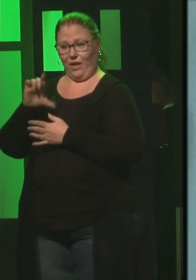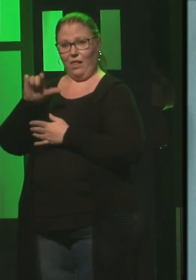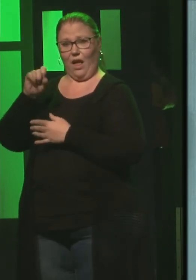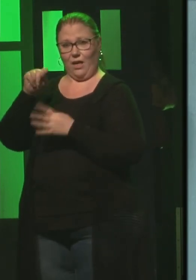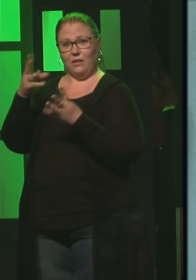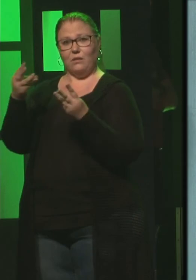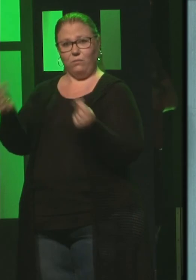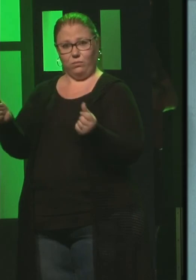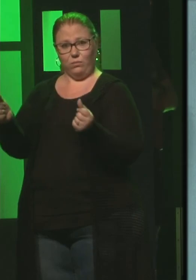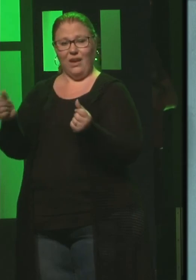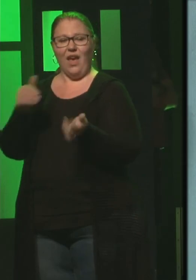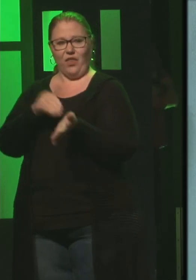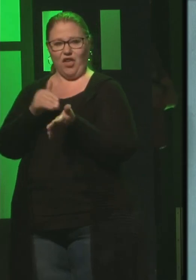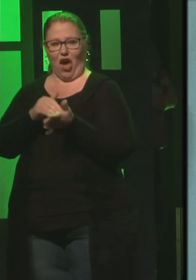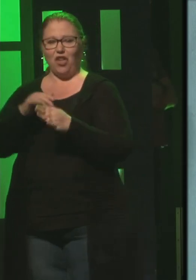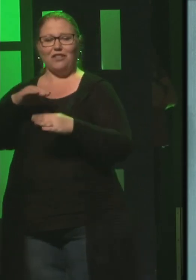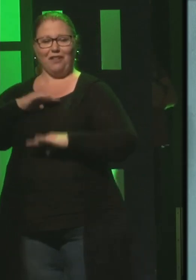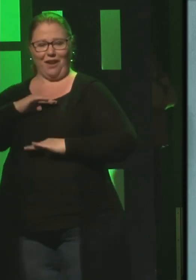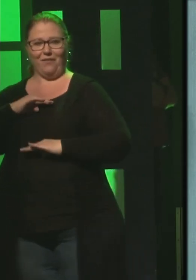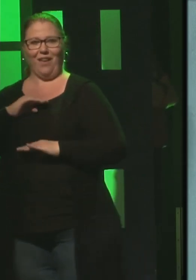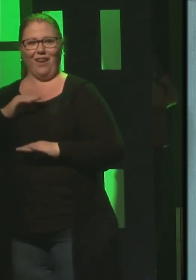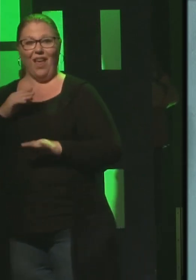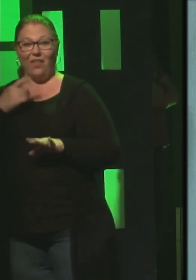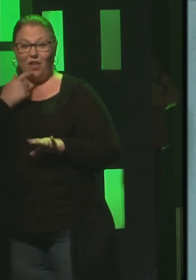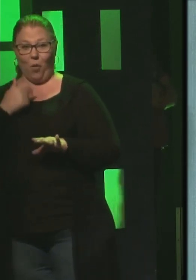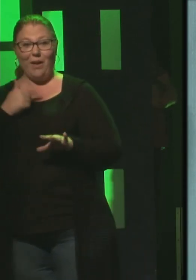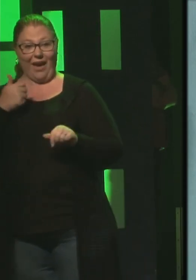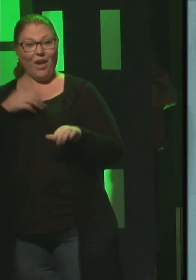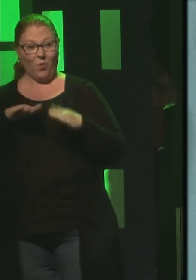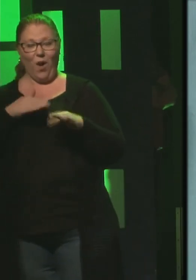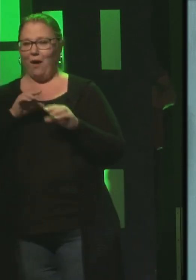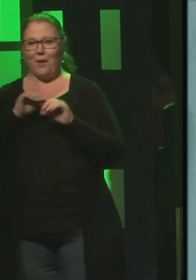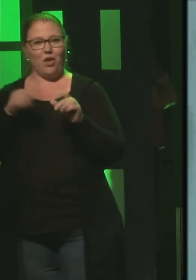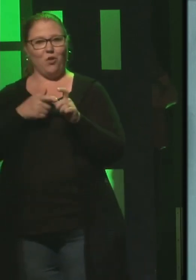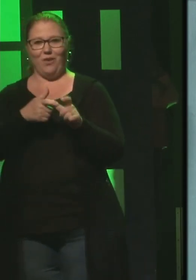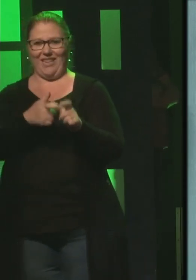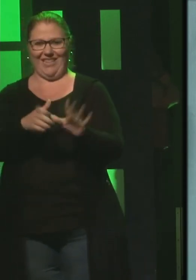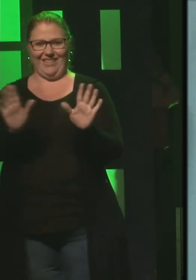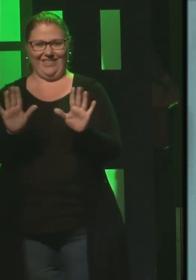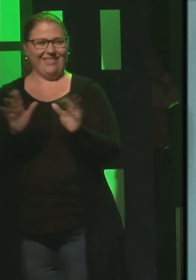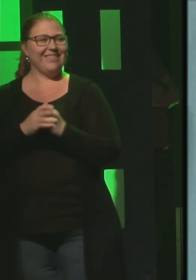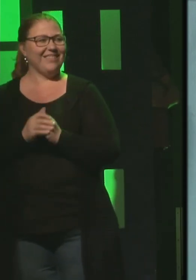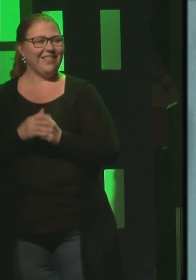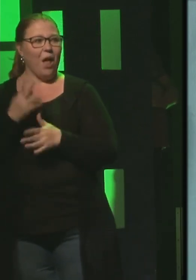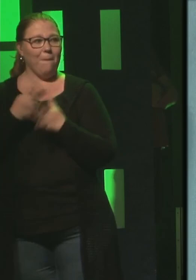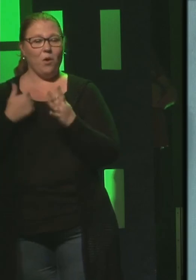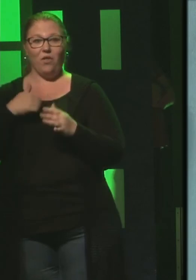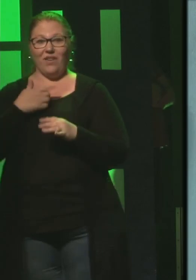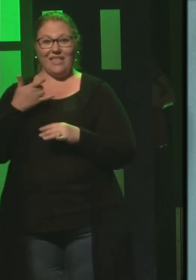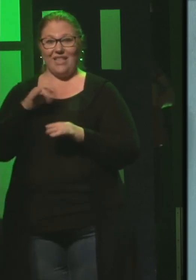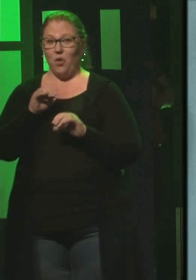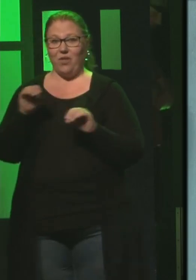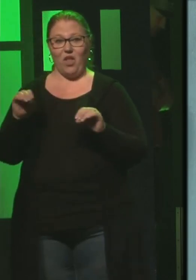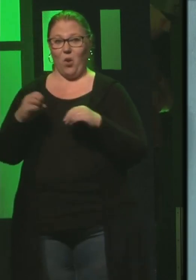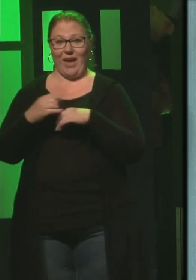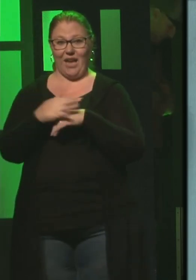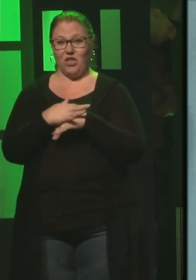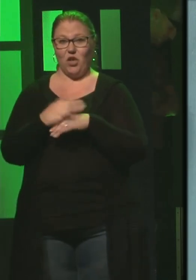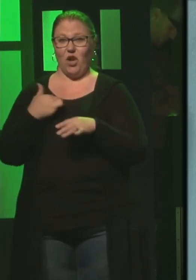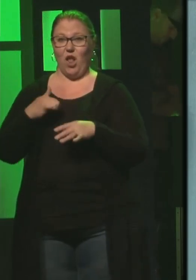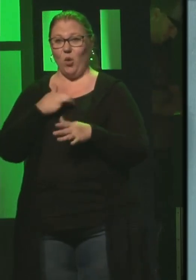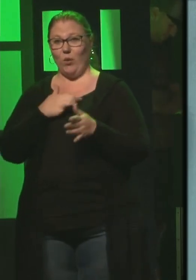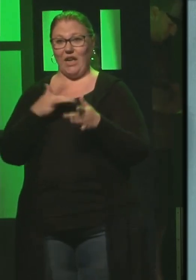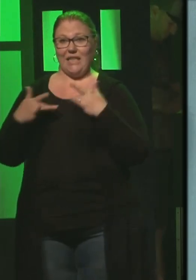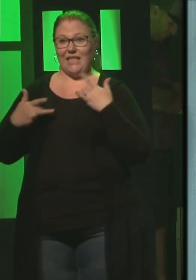docs. They told me to walk as much as I wanted, but no marathons. Both of us are still cancer-free and look forward to the next